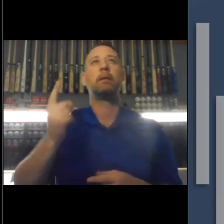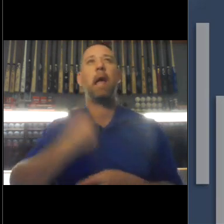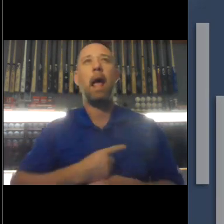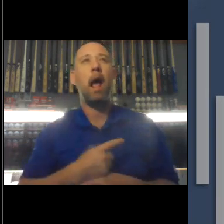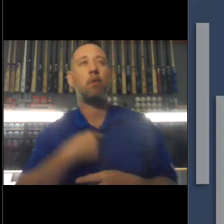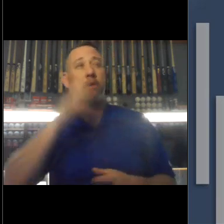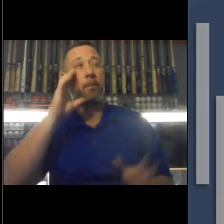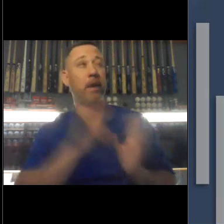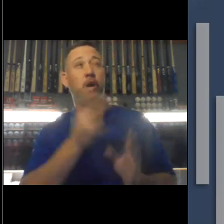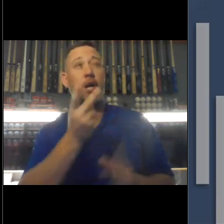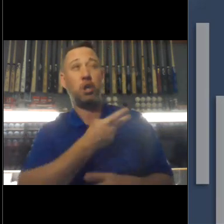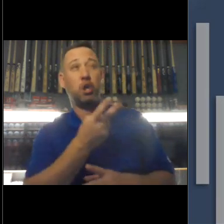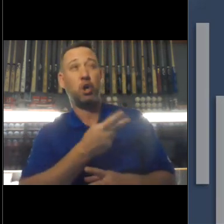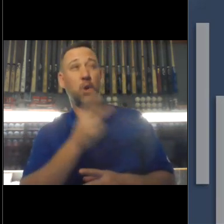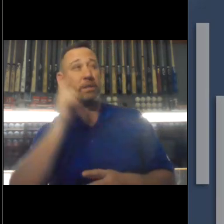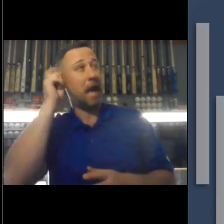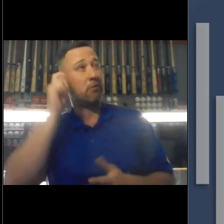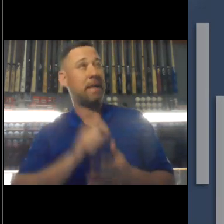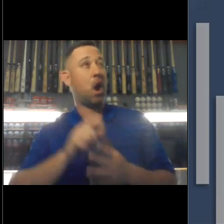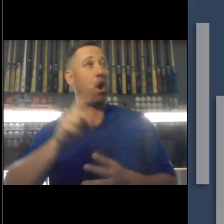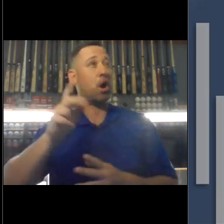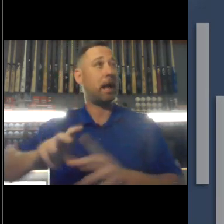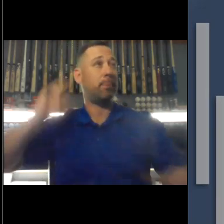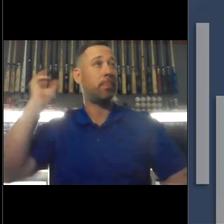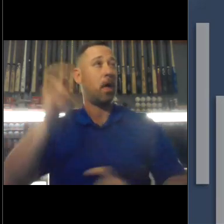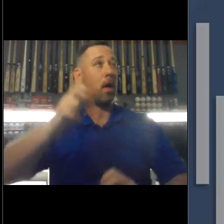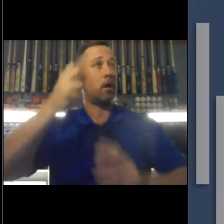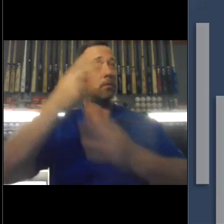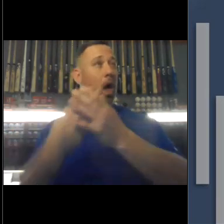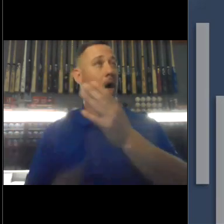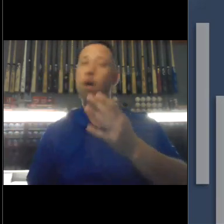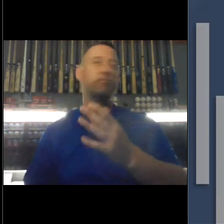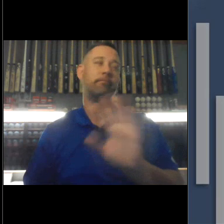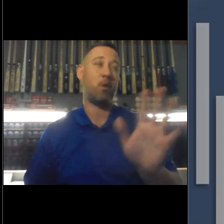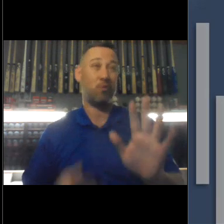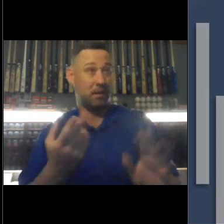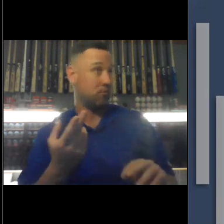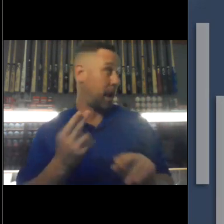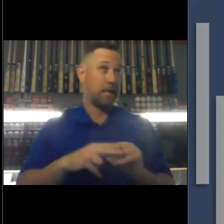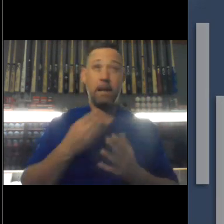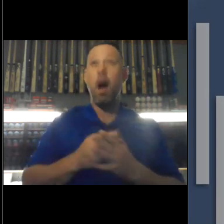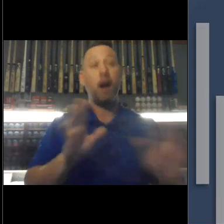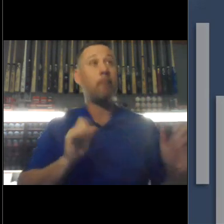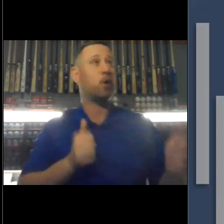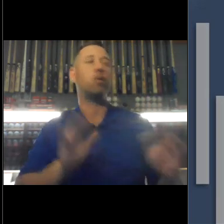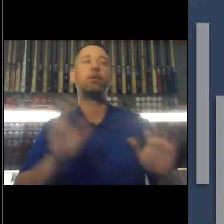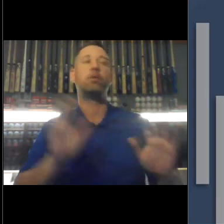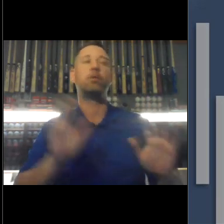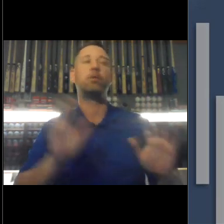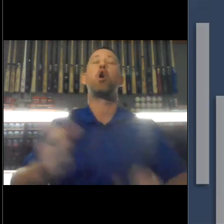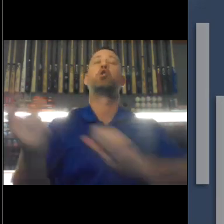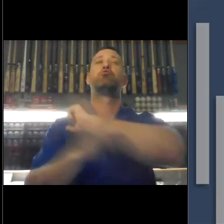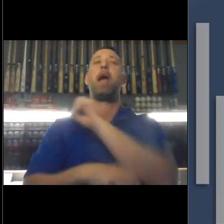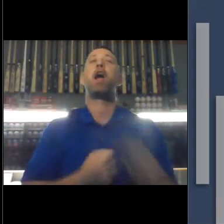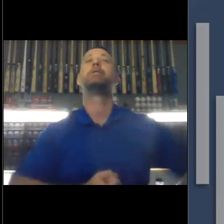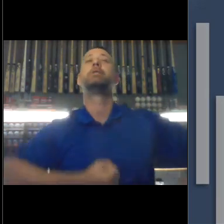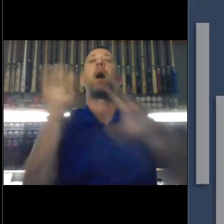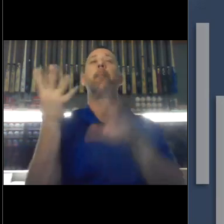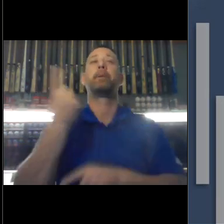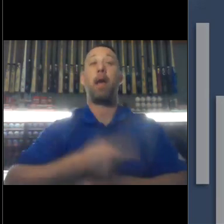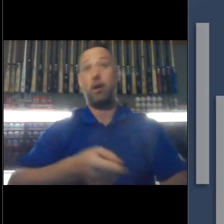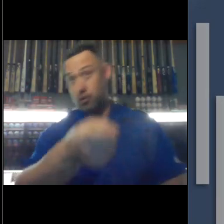Secretary Omashakin in the dunk tank, and I'm like, okay, well, if it raises money awareness, I'm okay with it. But I'm glad it's dump days. I'm glad I heard that differently. You might be